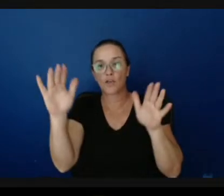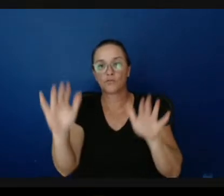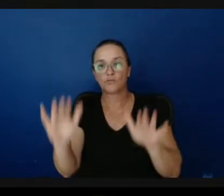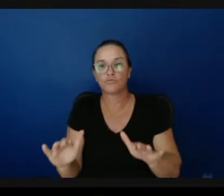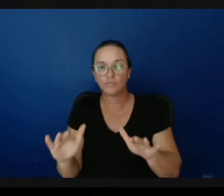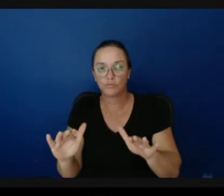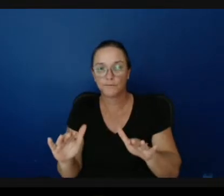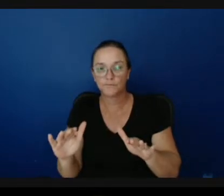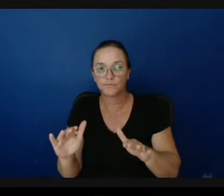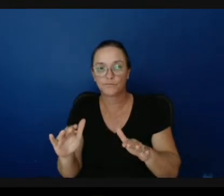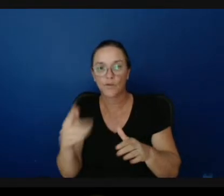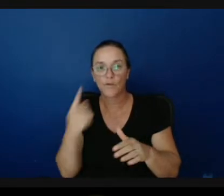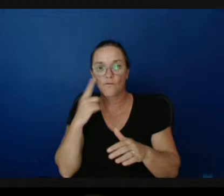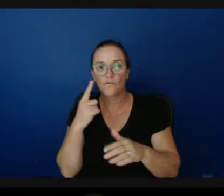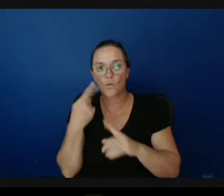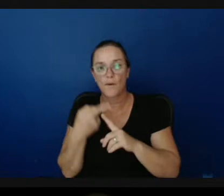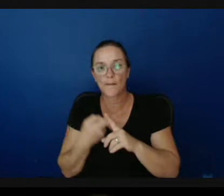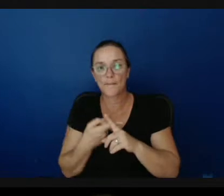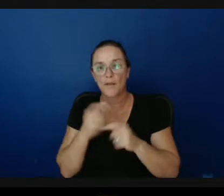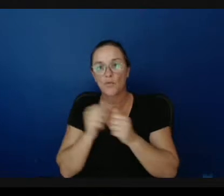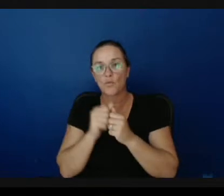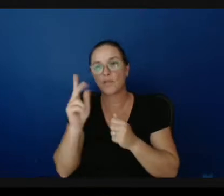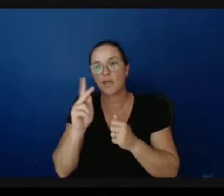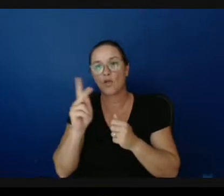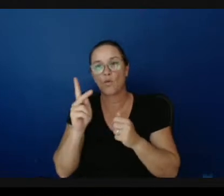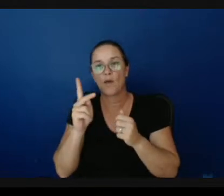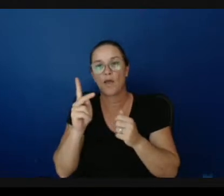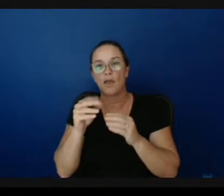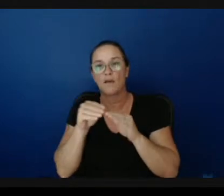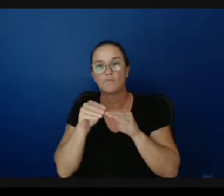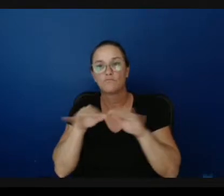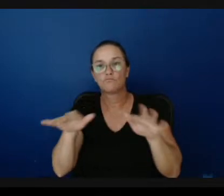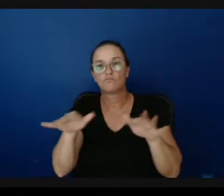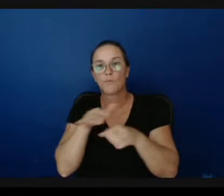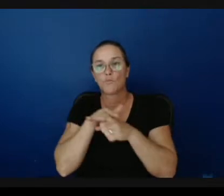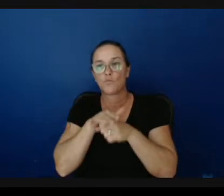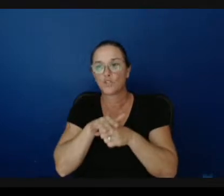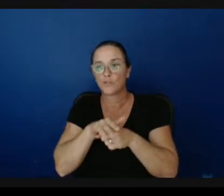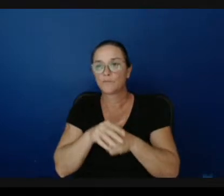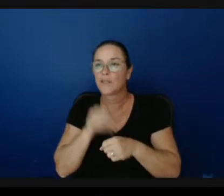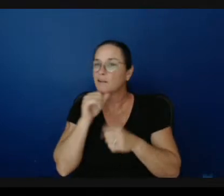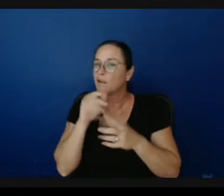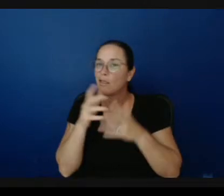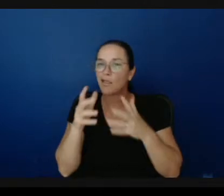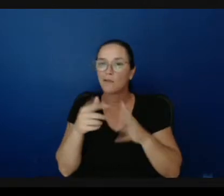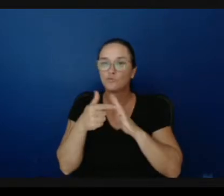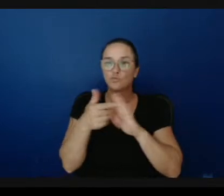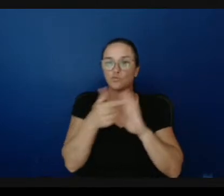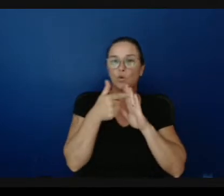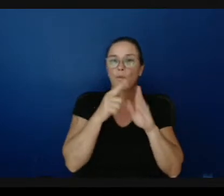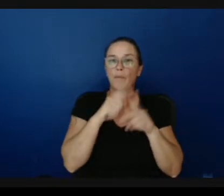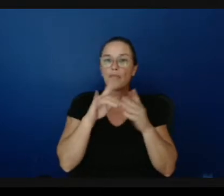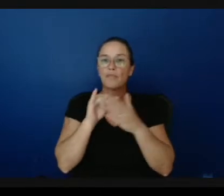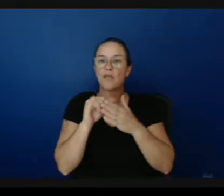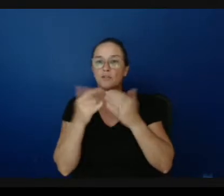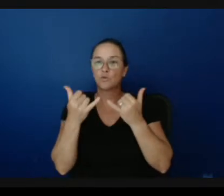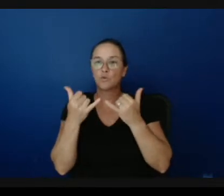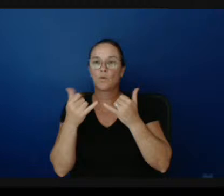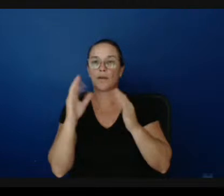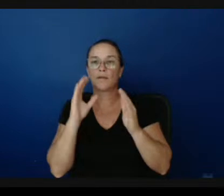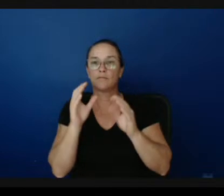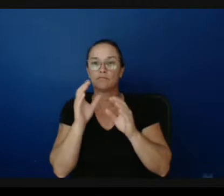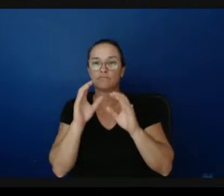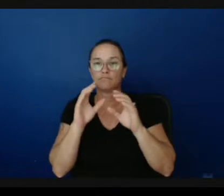Kīlauea releasing its pressure here. So not a lot to show there, but that is the current picture.